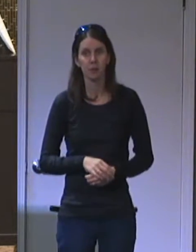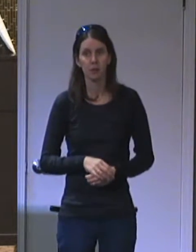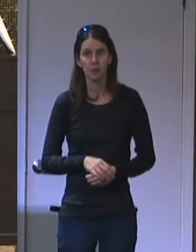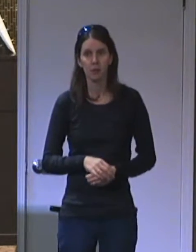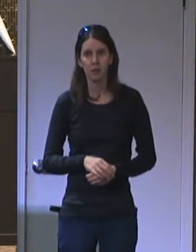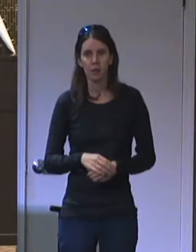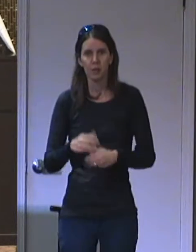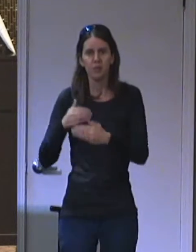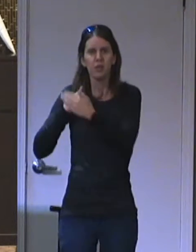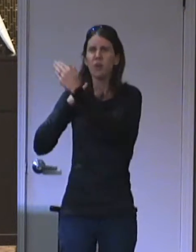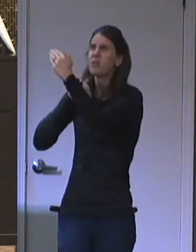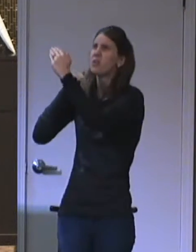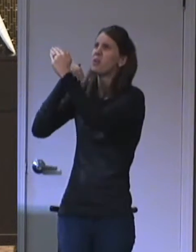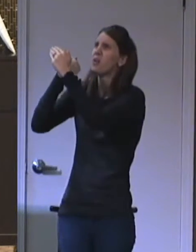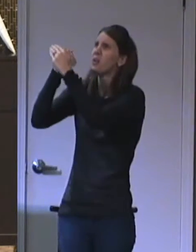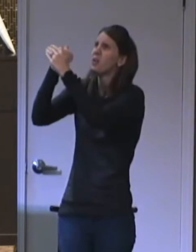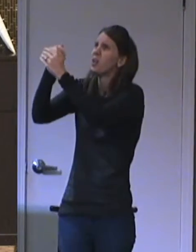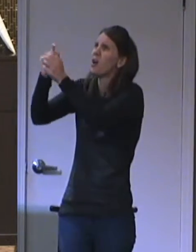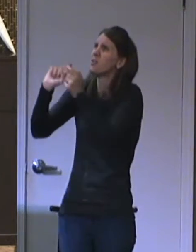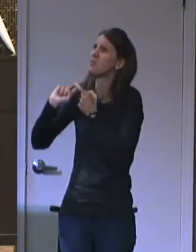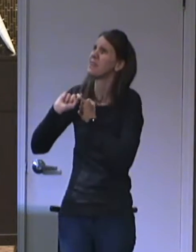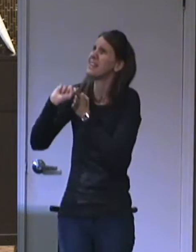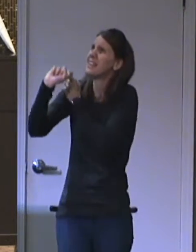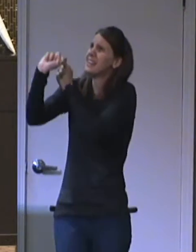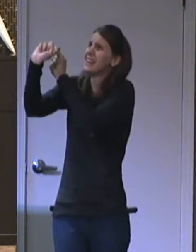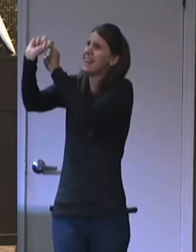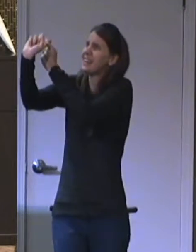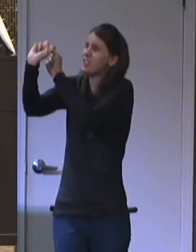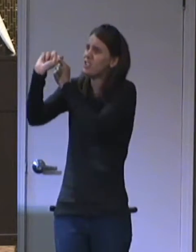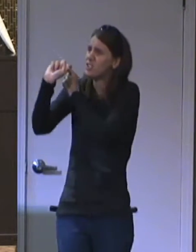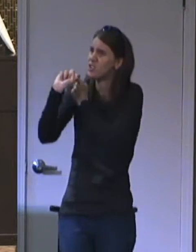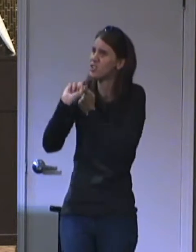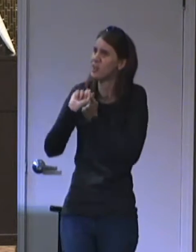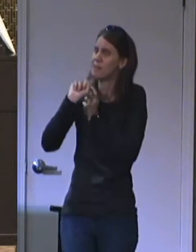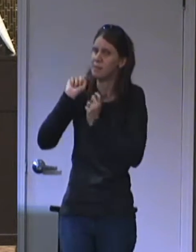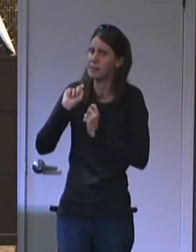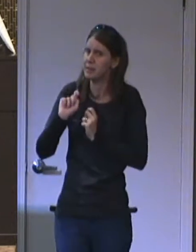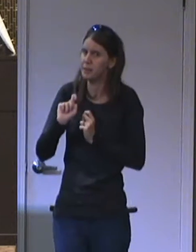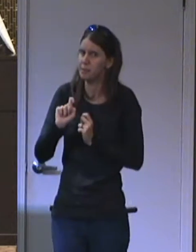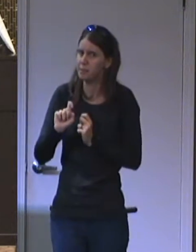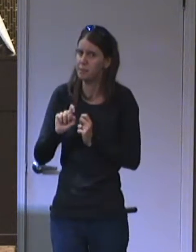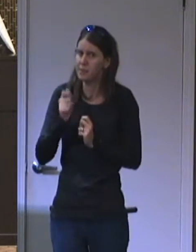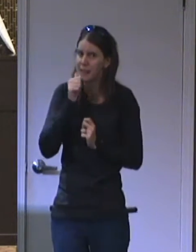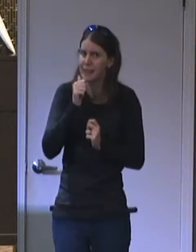This close, intimate relationship with Christ that we need.